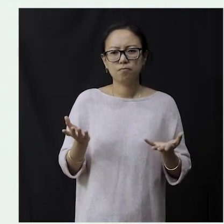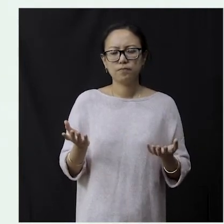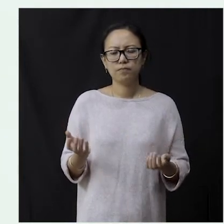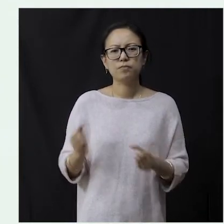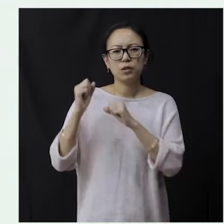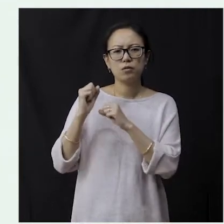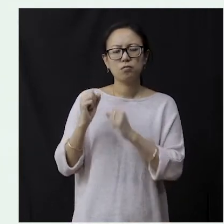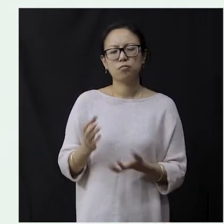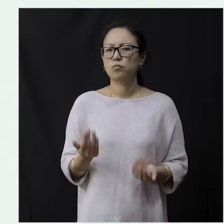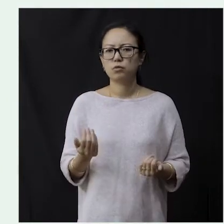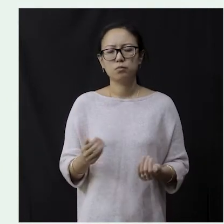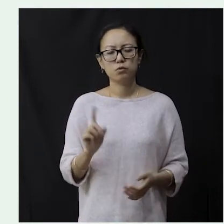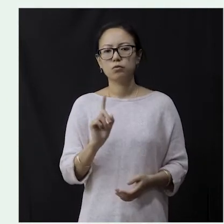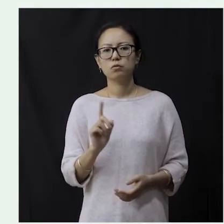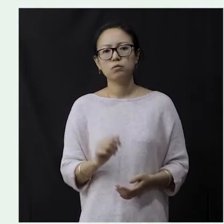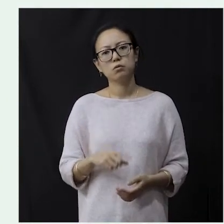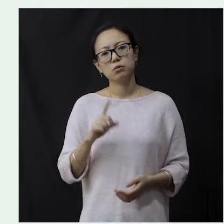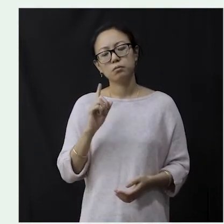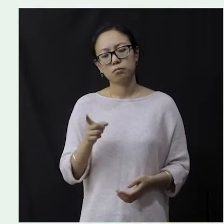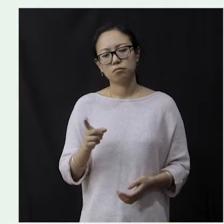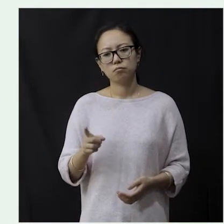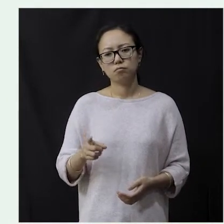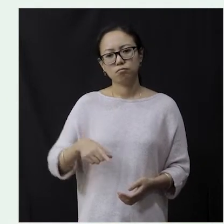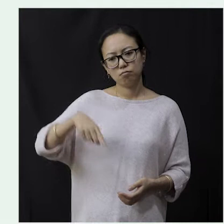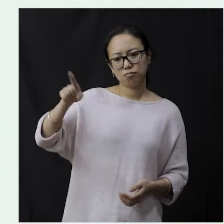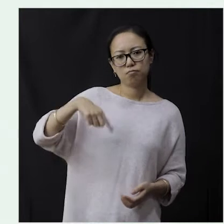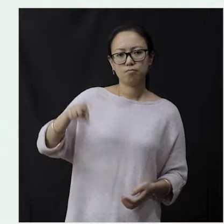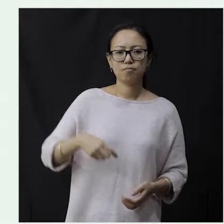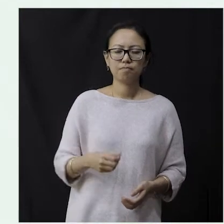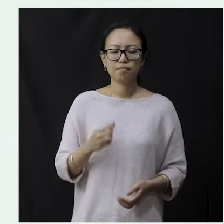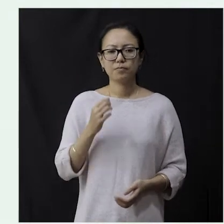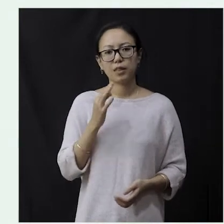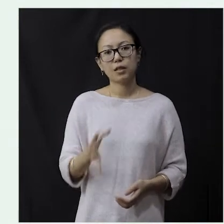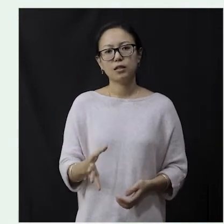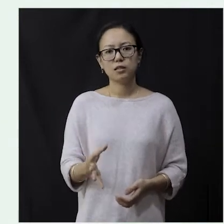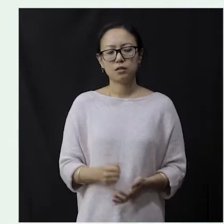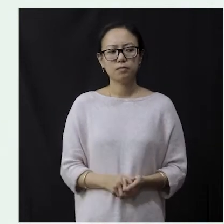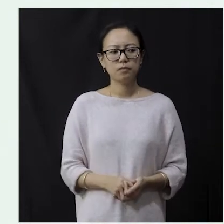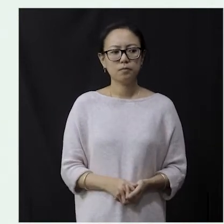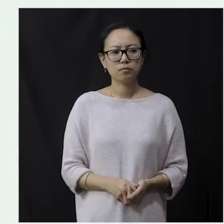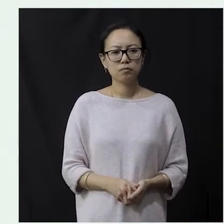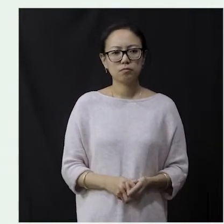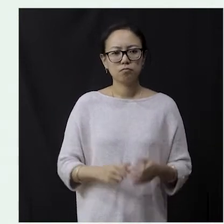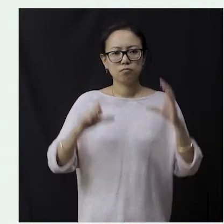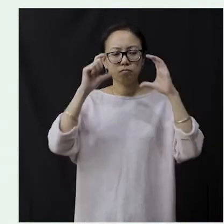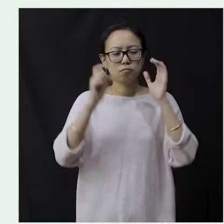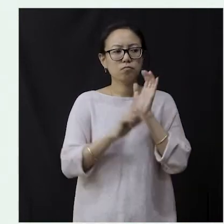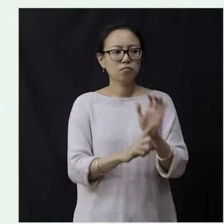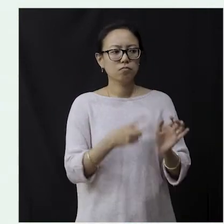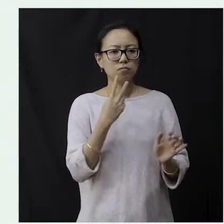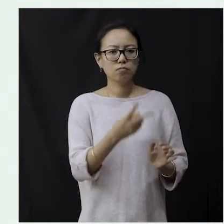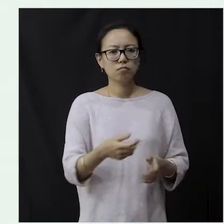So here are the examples of the animals which were used for transportation. We have the horse,